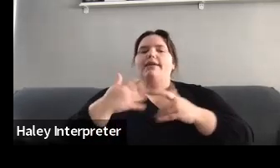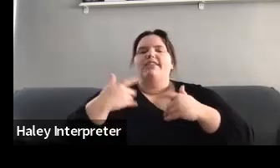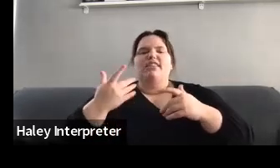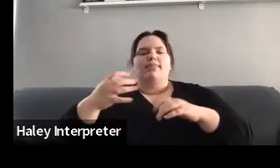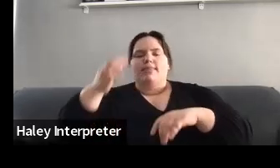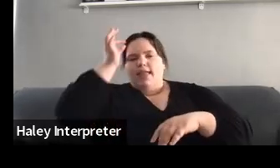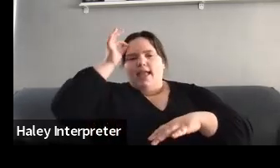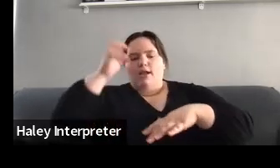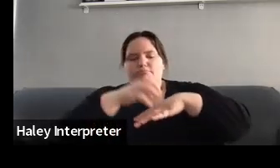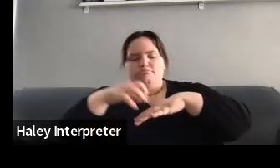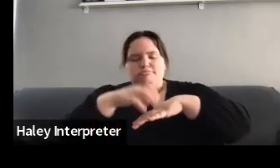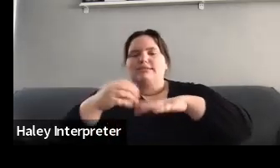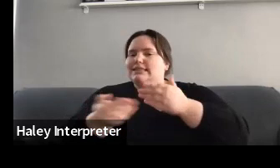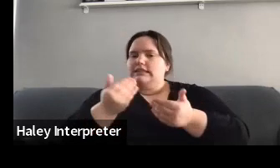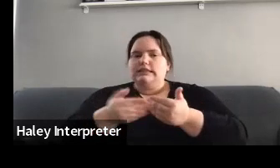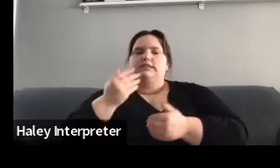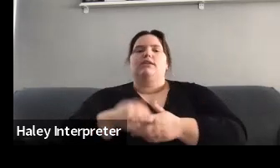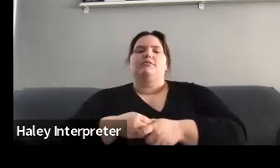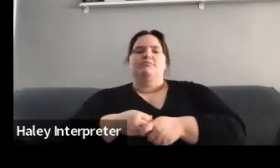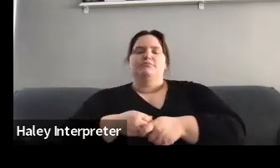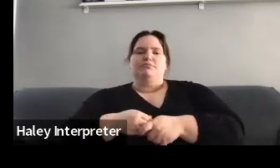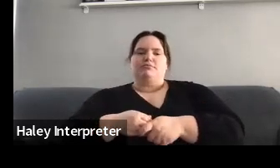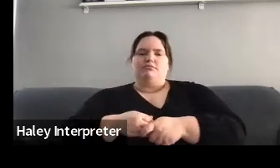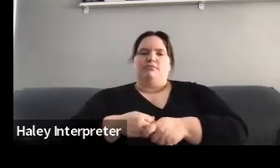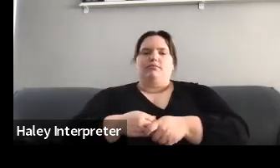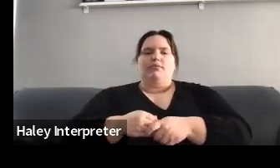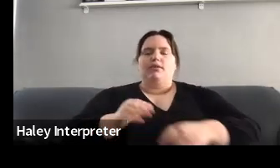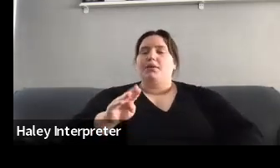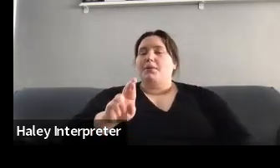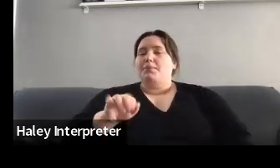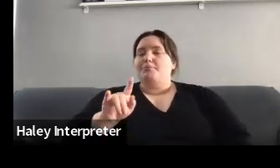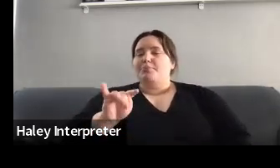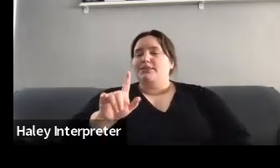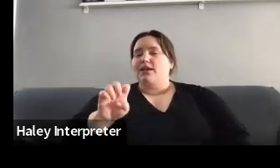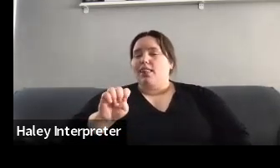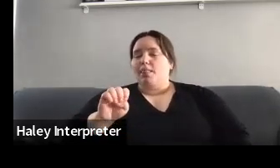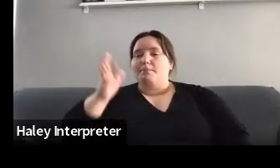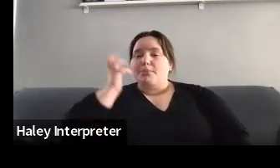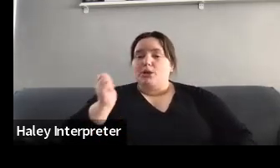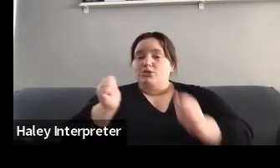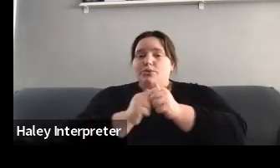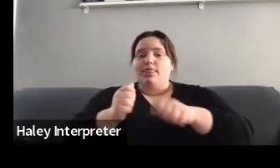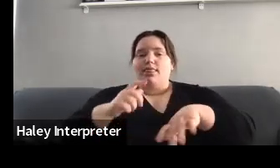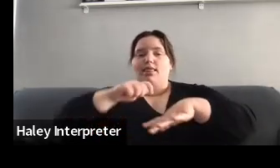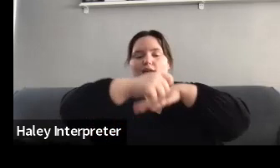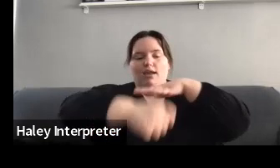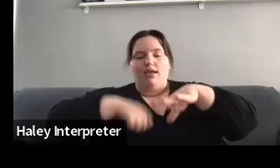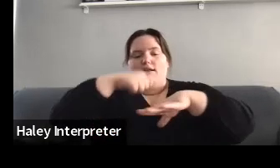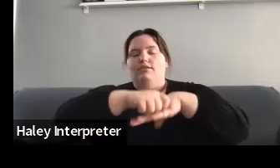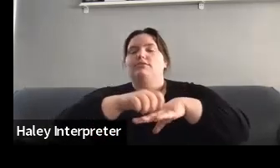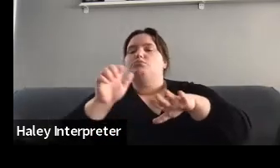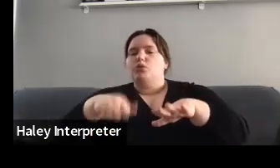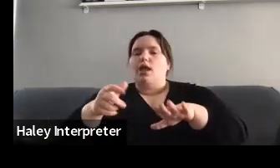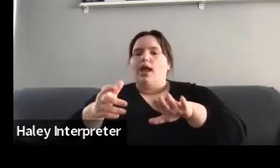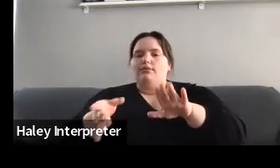easily. Bristle brushes with a hand strap, so you can attach um, the brush right to your